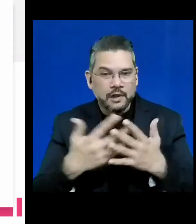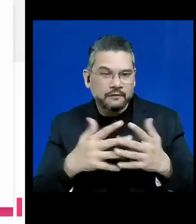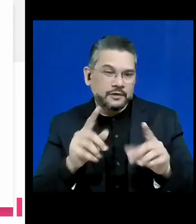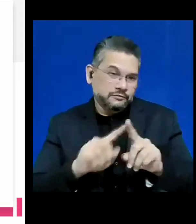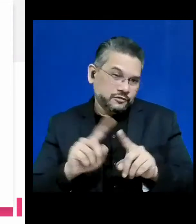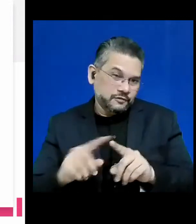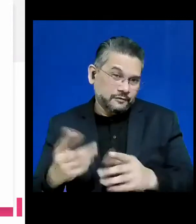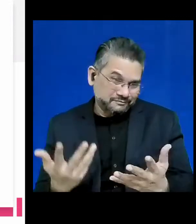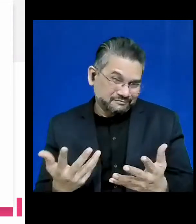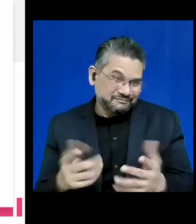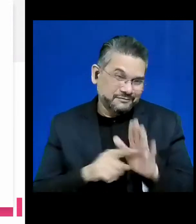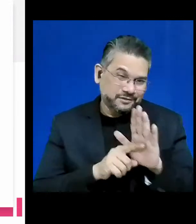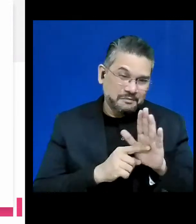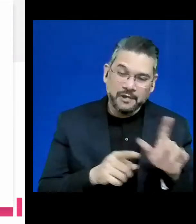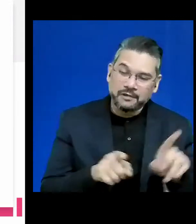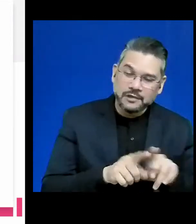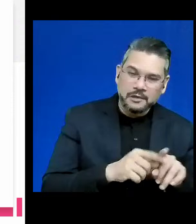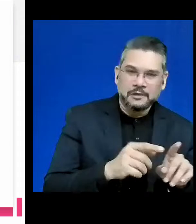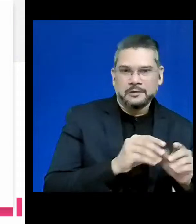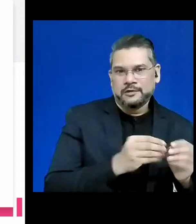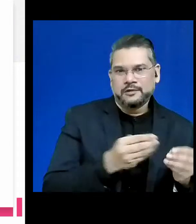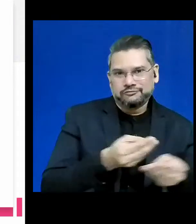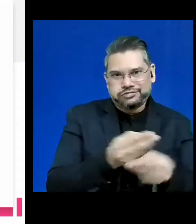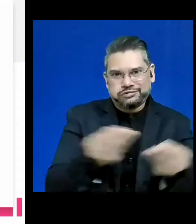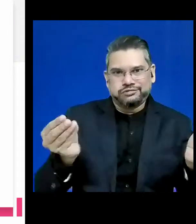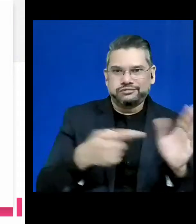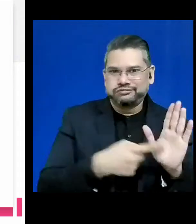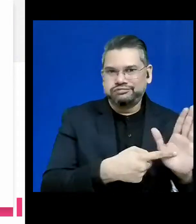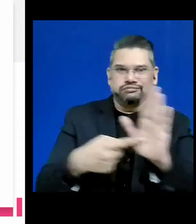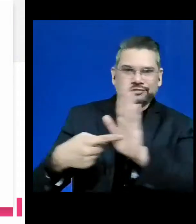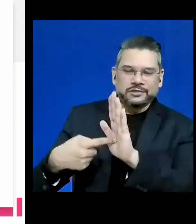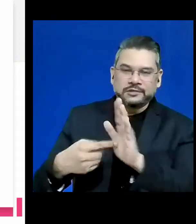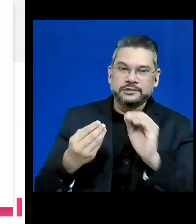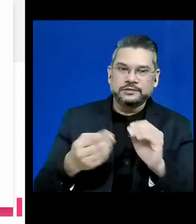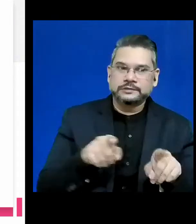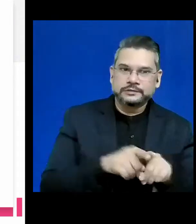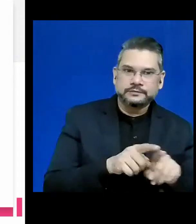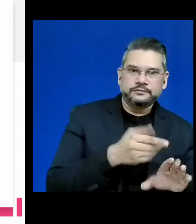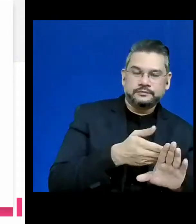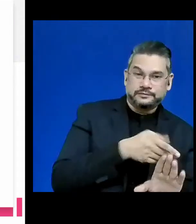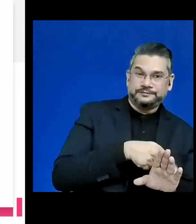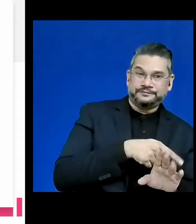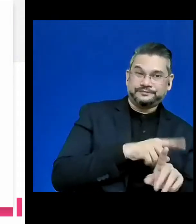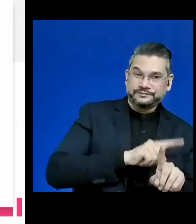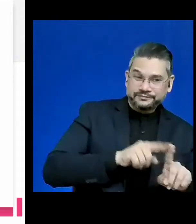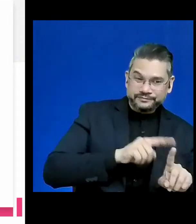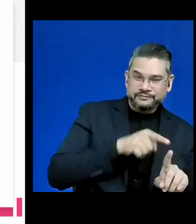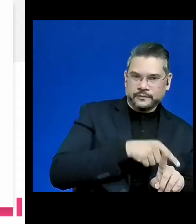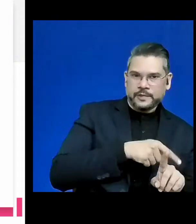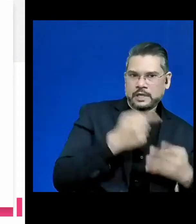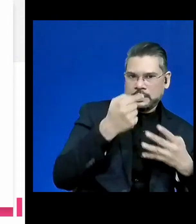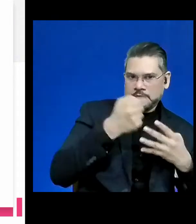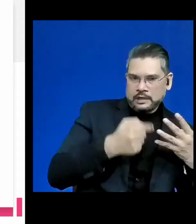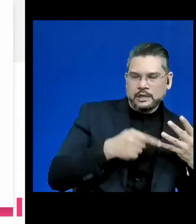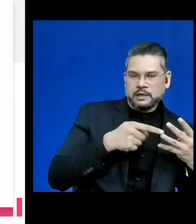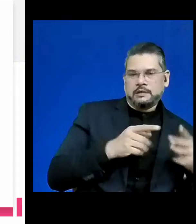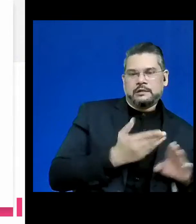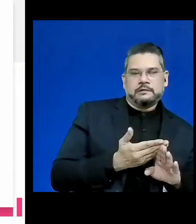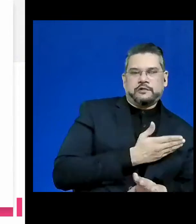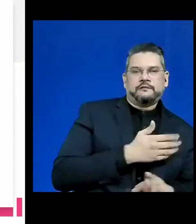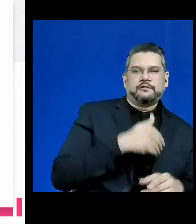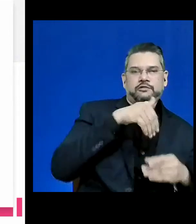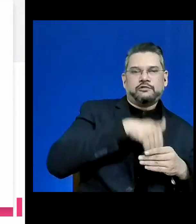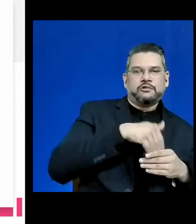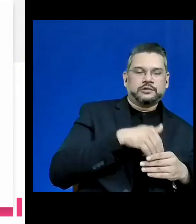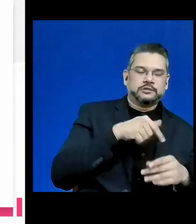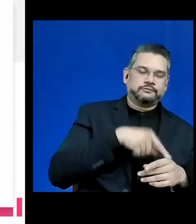example. You'll want to make sure that those programmatic attributes are dynamically added into the content onto the front side,